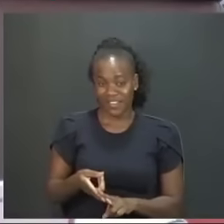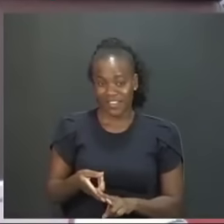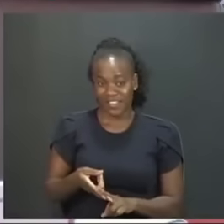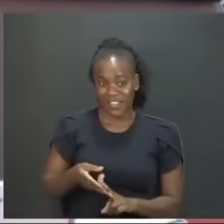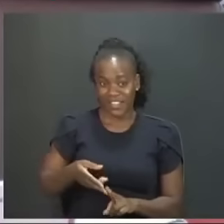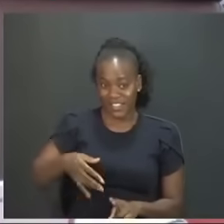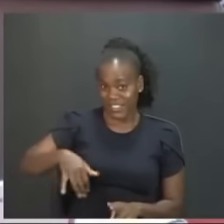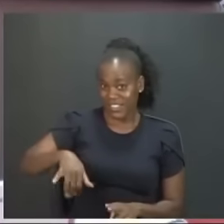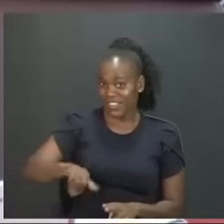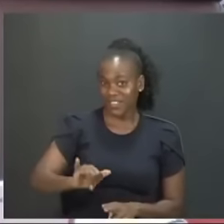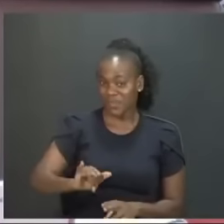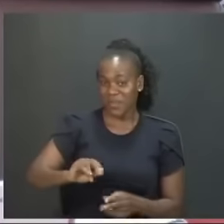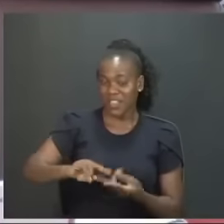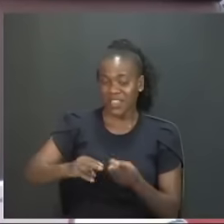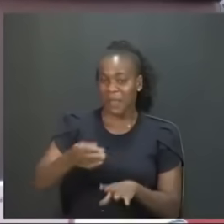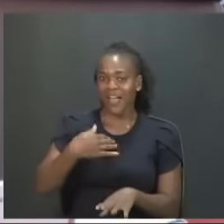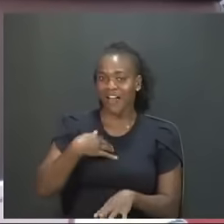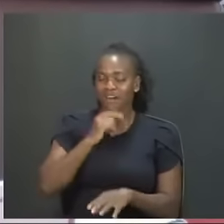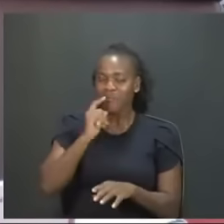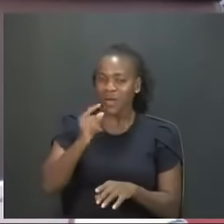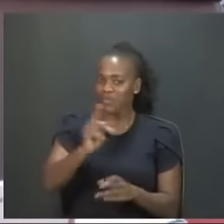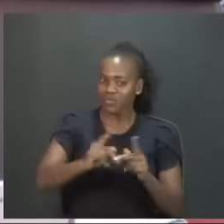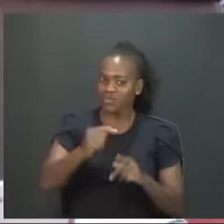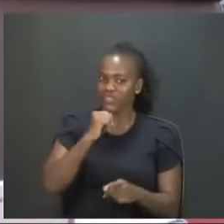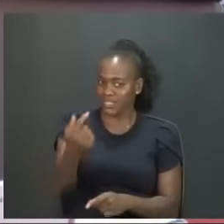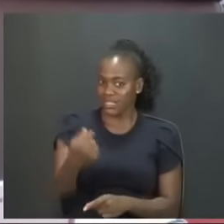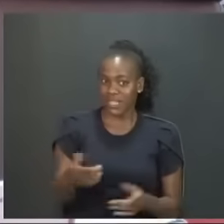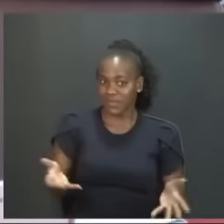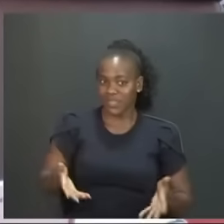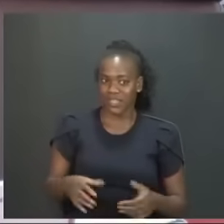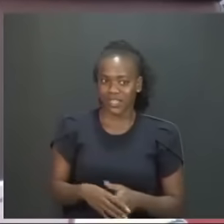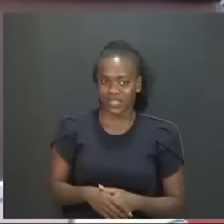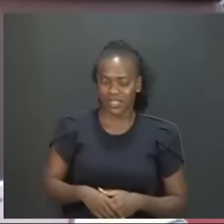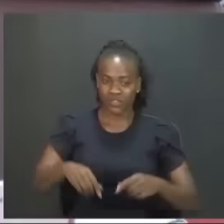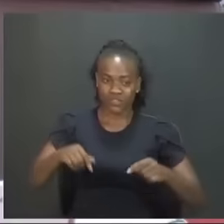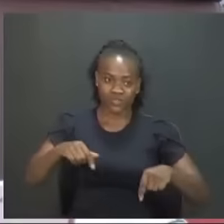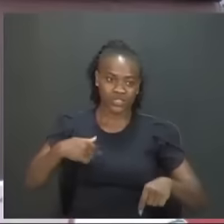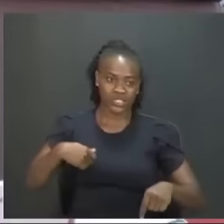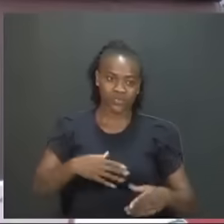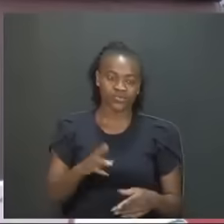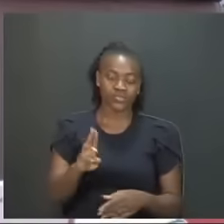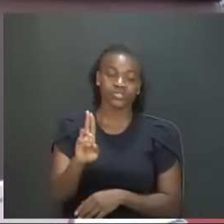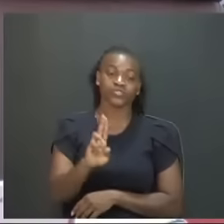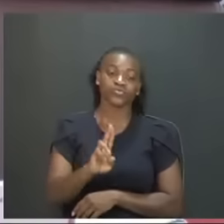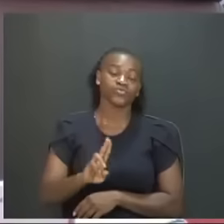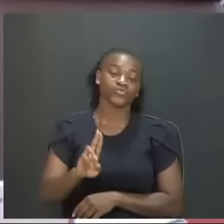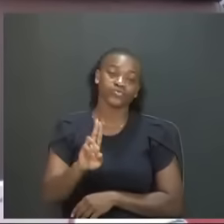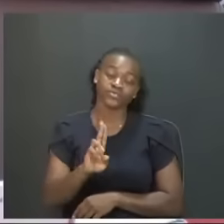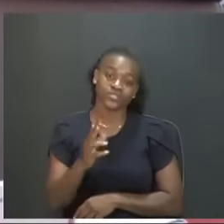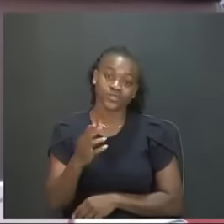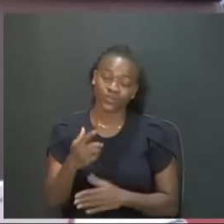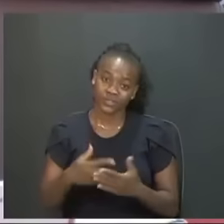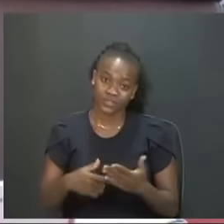exists merely enormous. Today, we are using